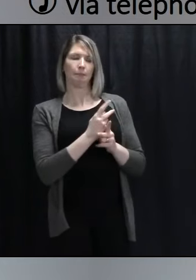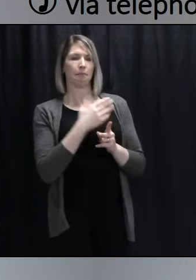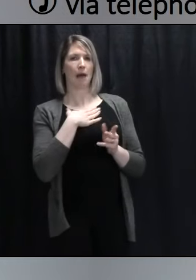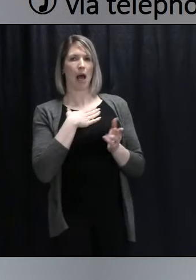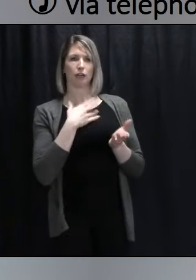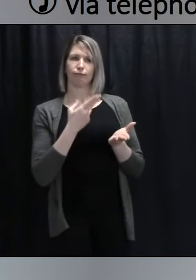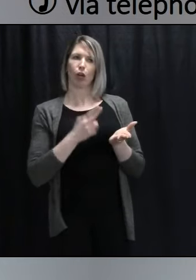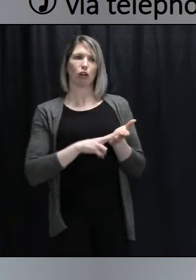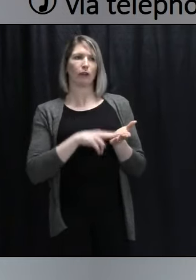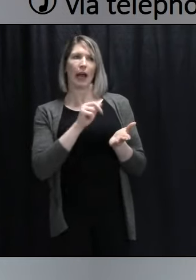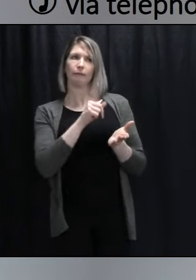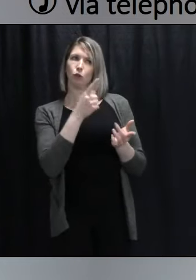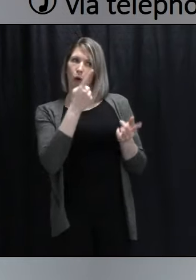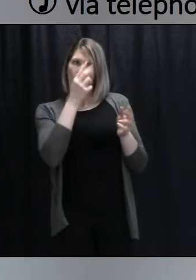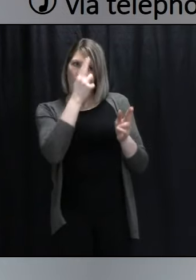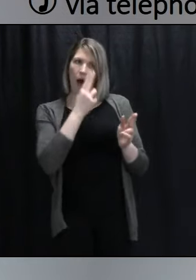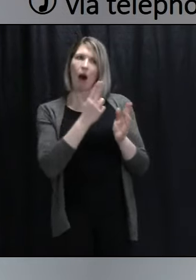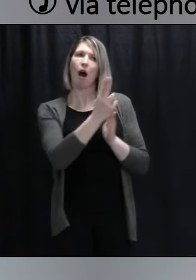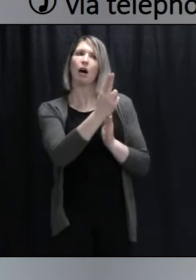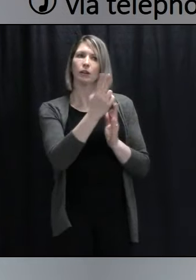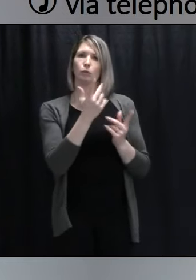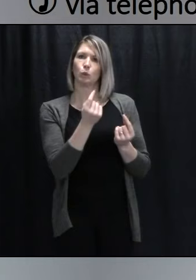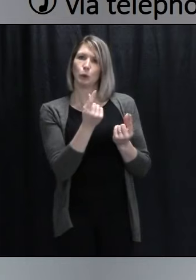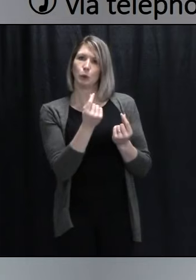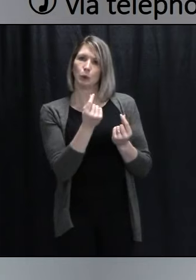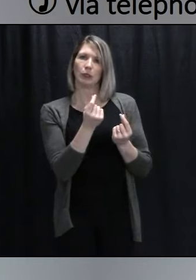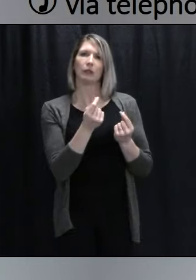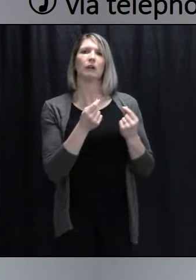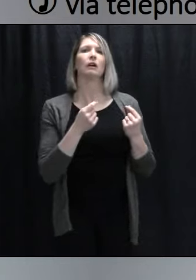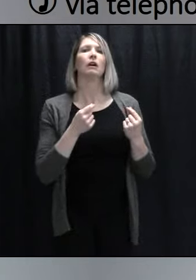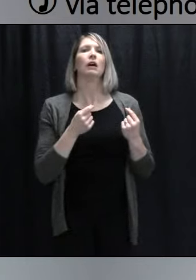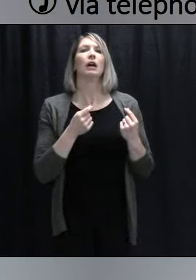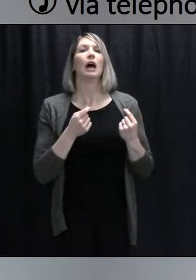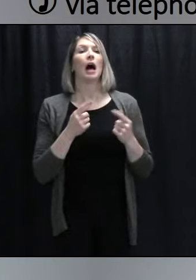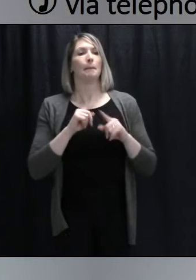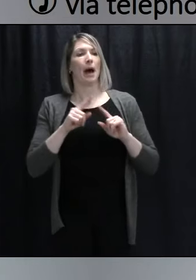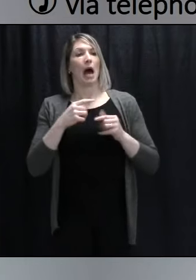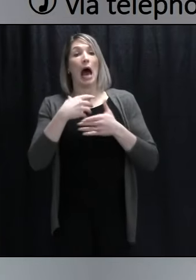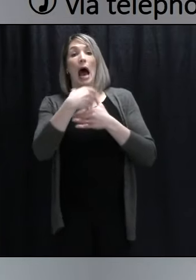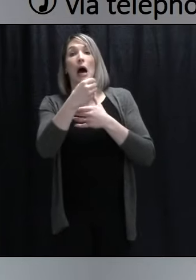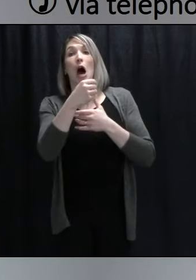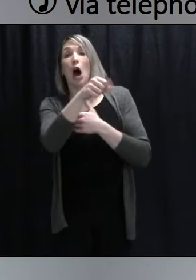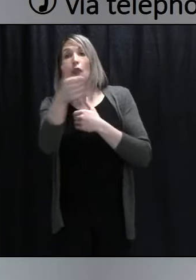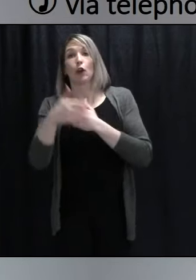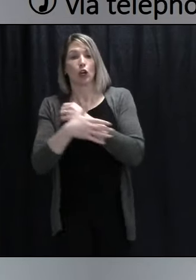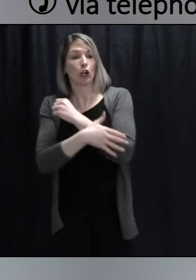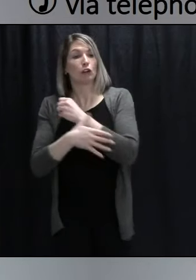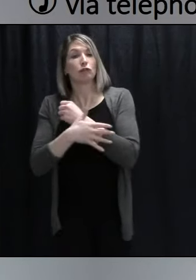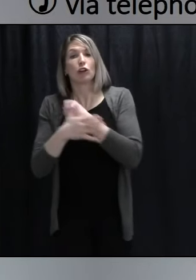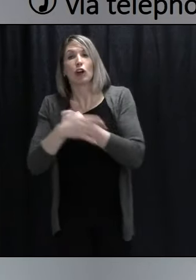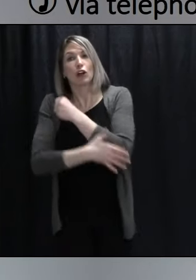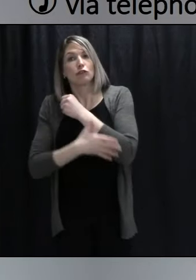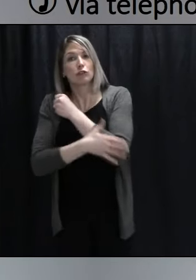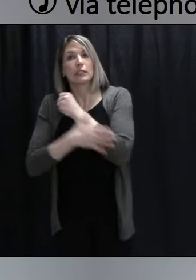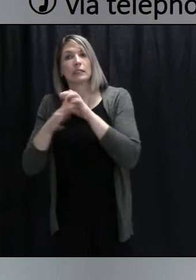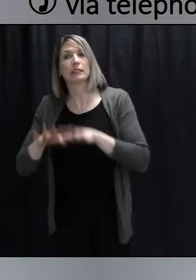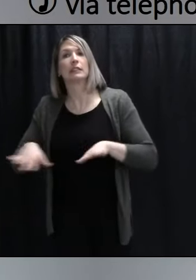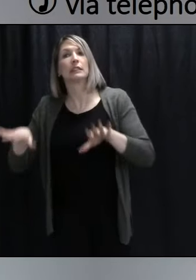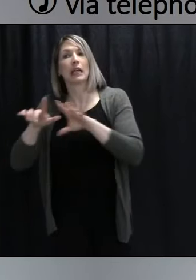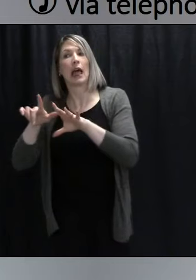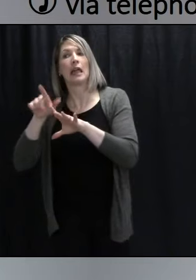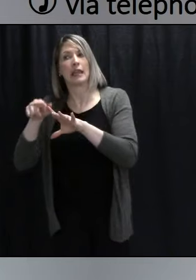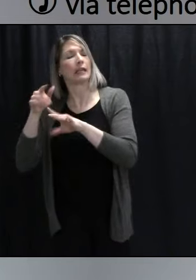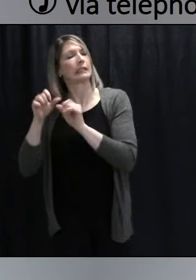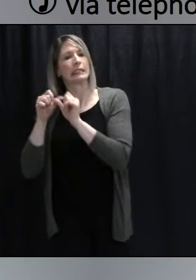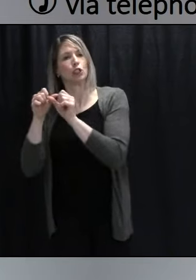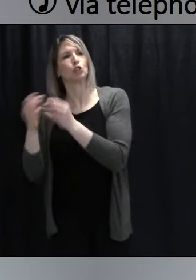that for healthcare industries outside of the U.S., they feel obliged to honor their existing orders and